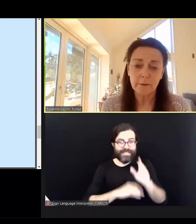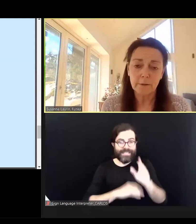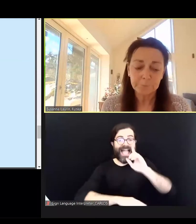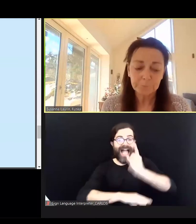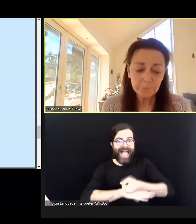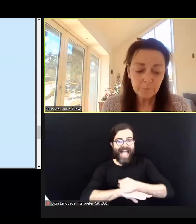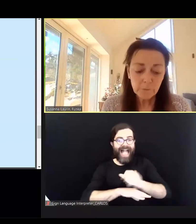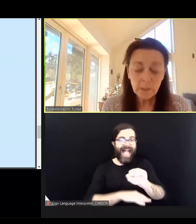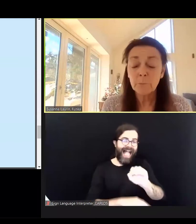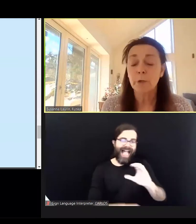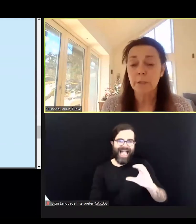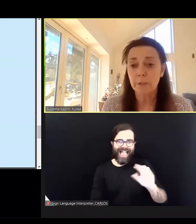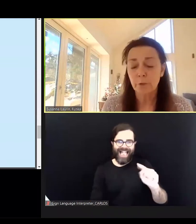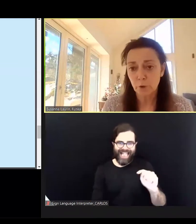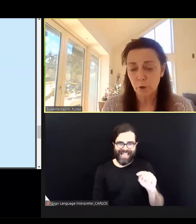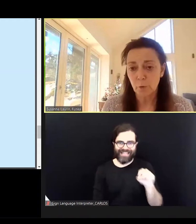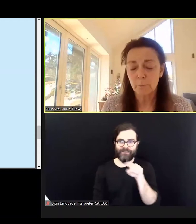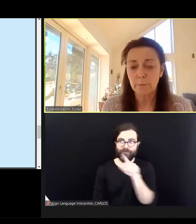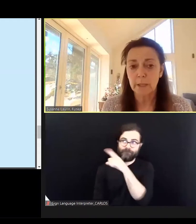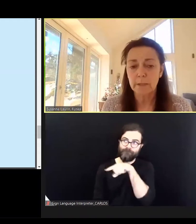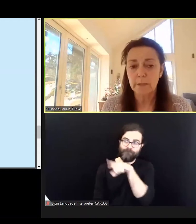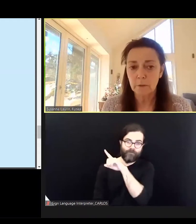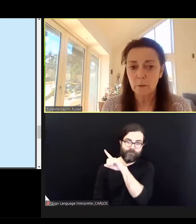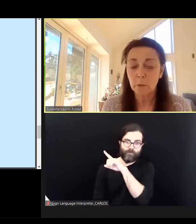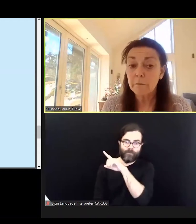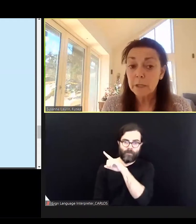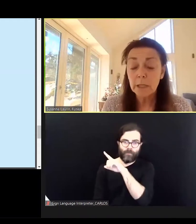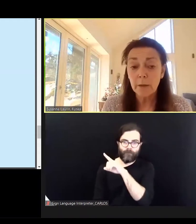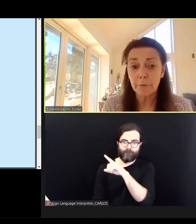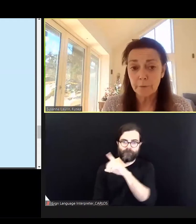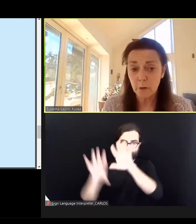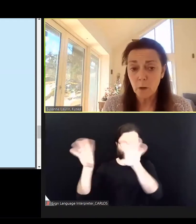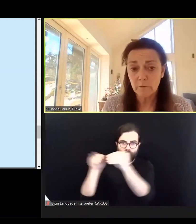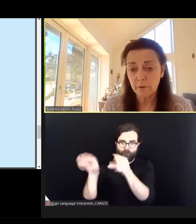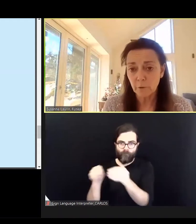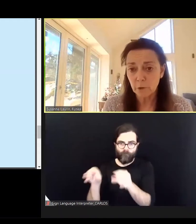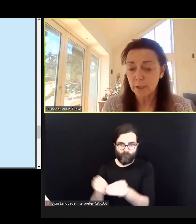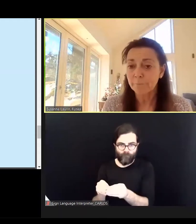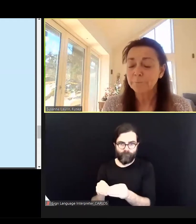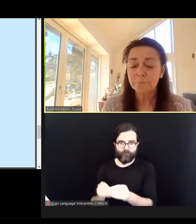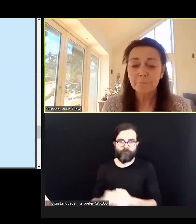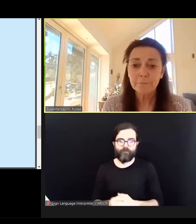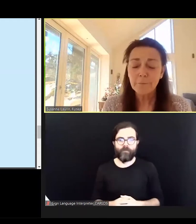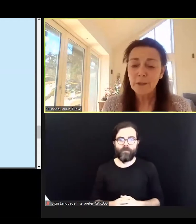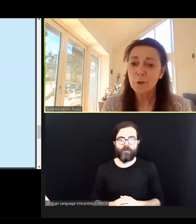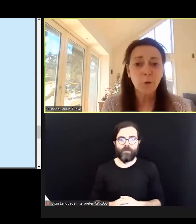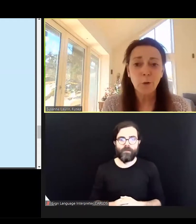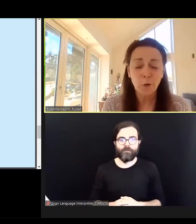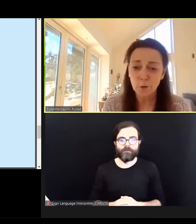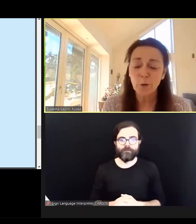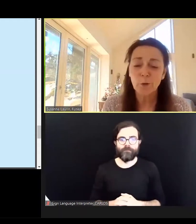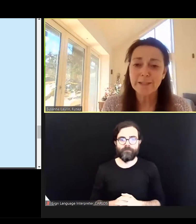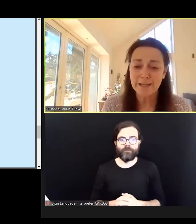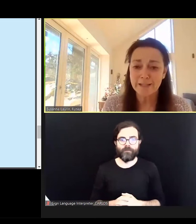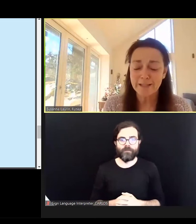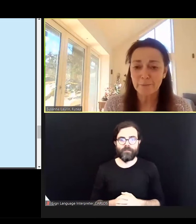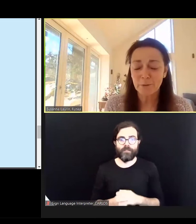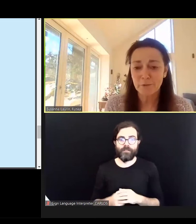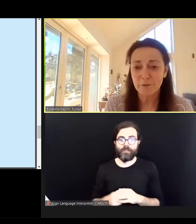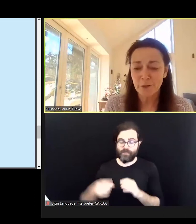own standards called EN, European norms, to provide the presumed conformance or the